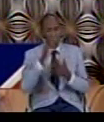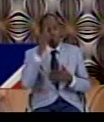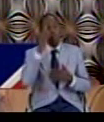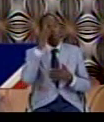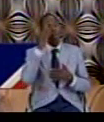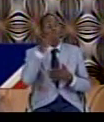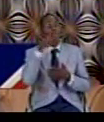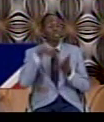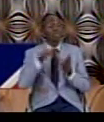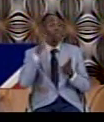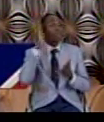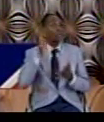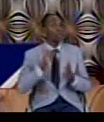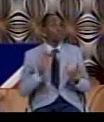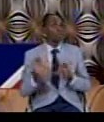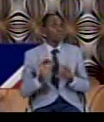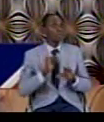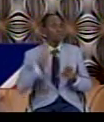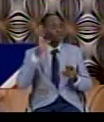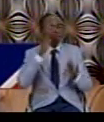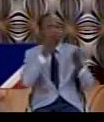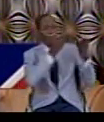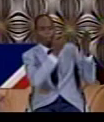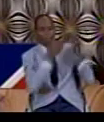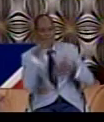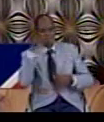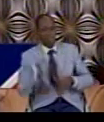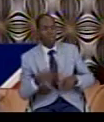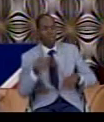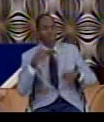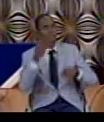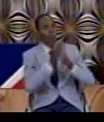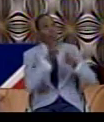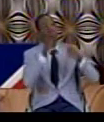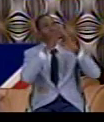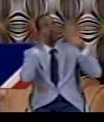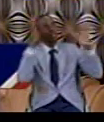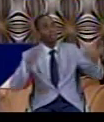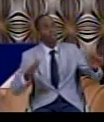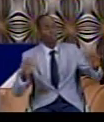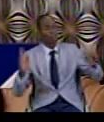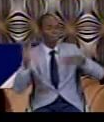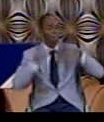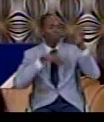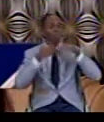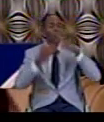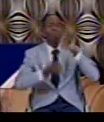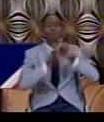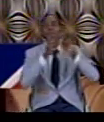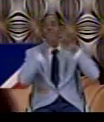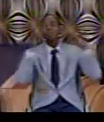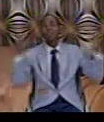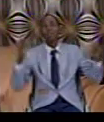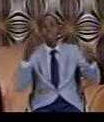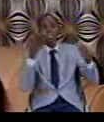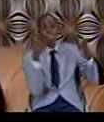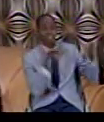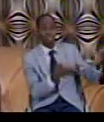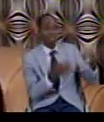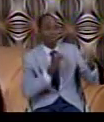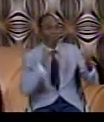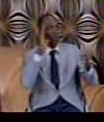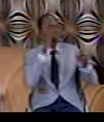do. I will pull down my barns and build greater. And there will I bestow all